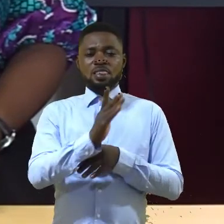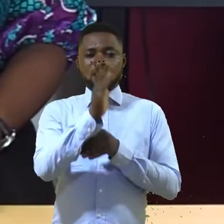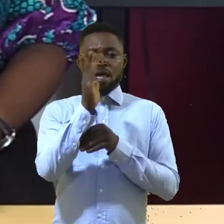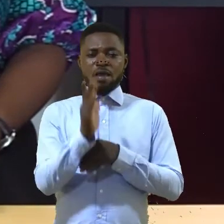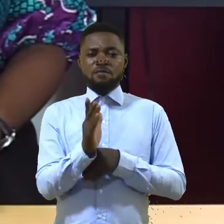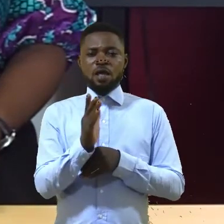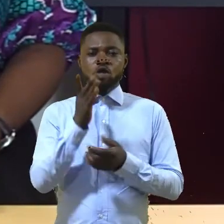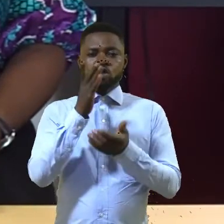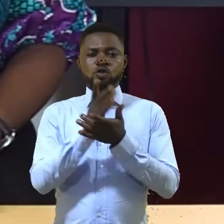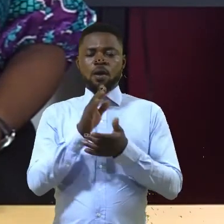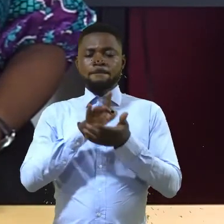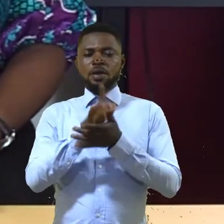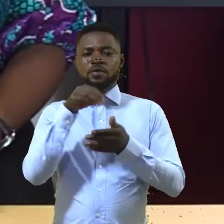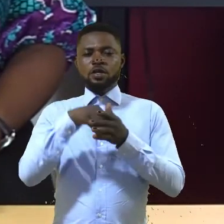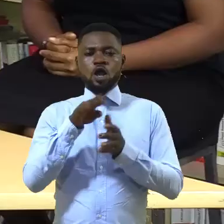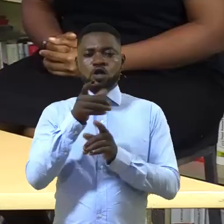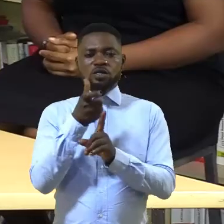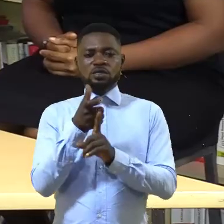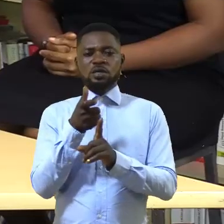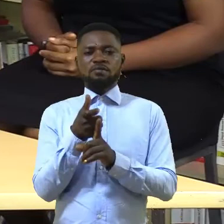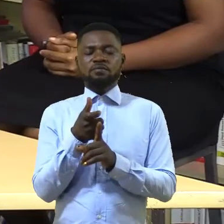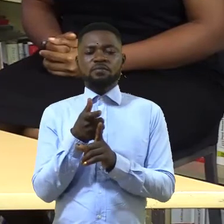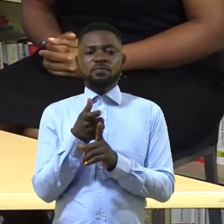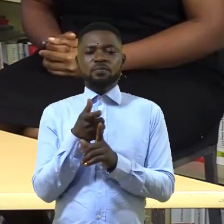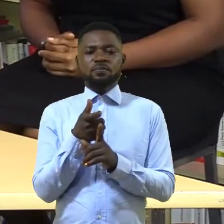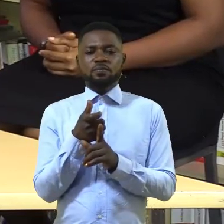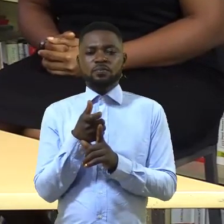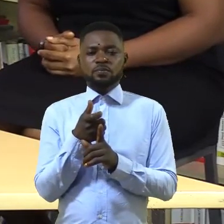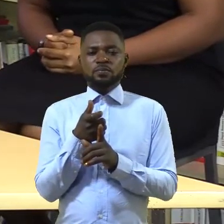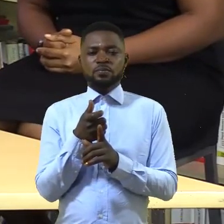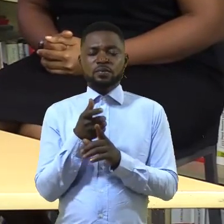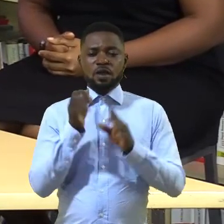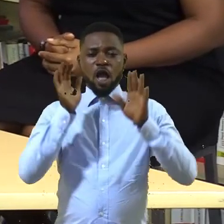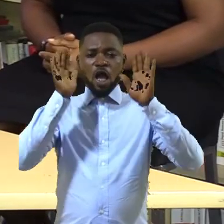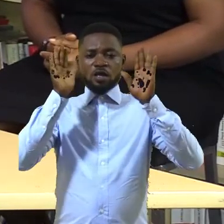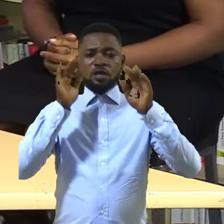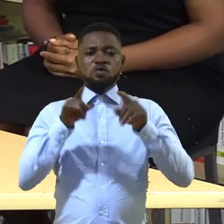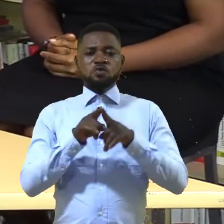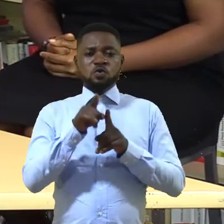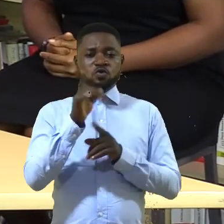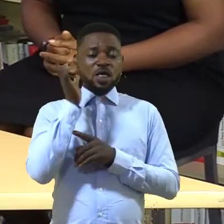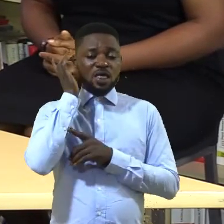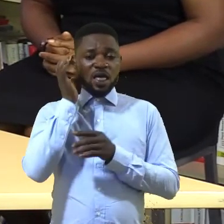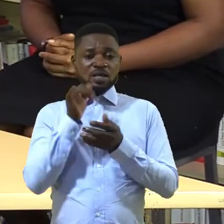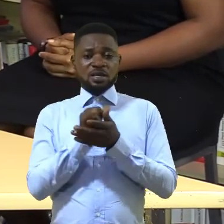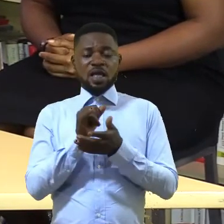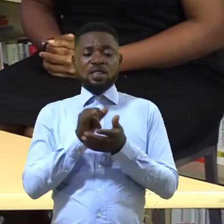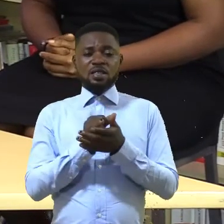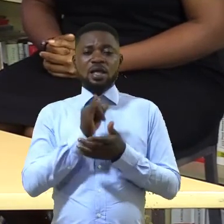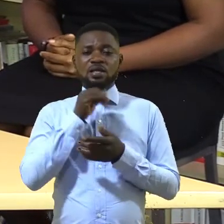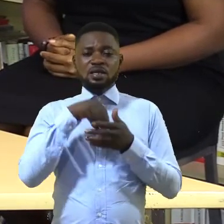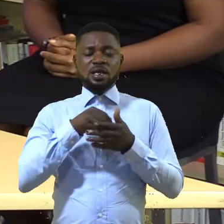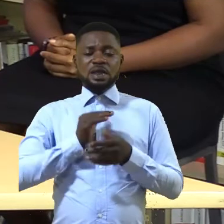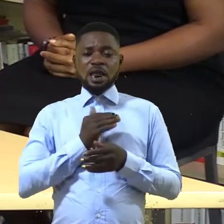Never stop believing in yourself. Wow. Awesome. So you hear that in